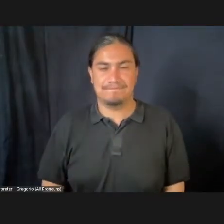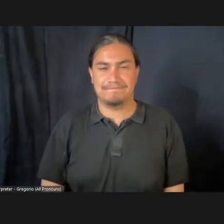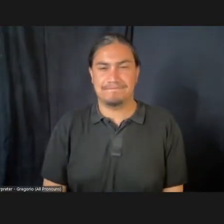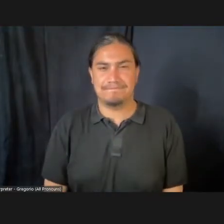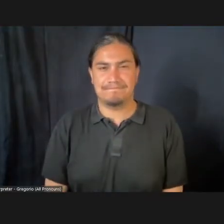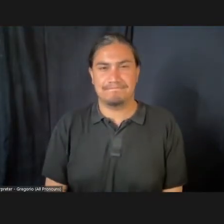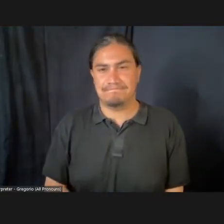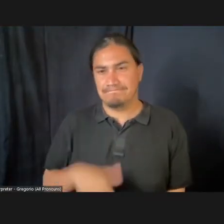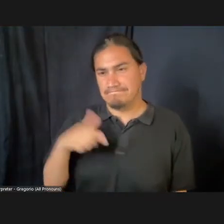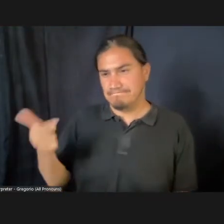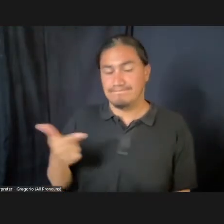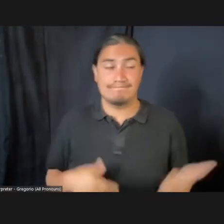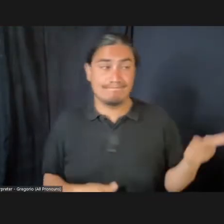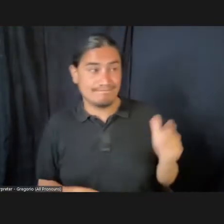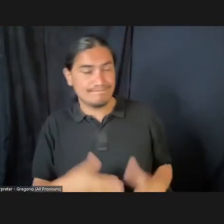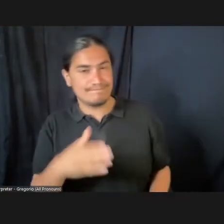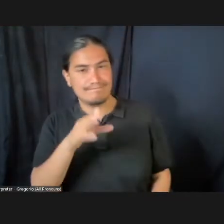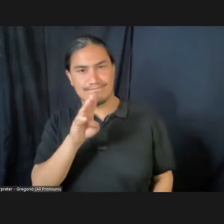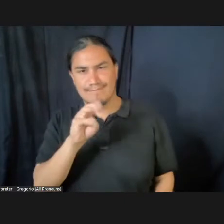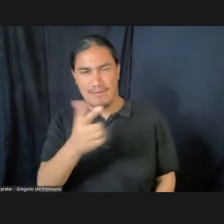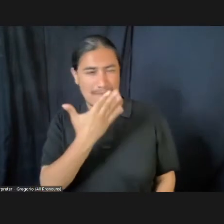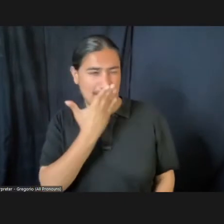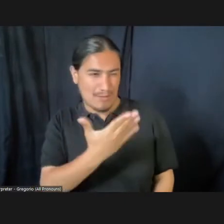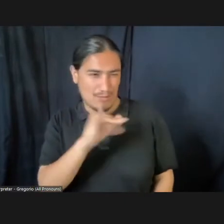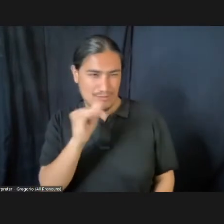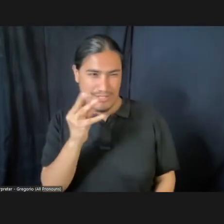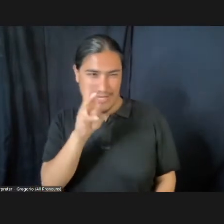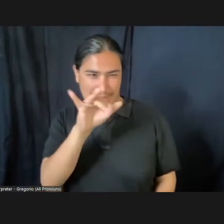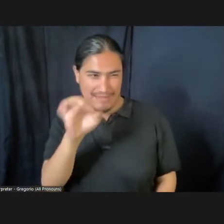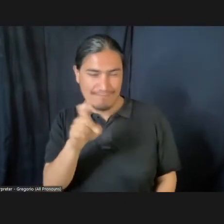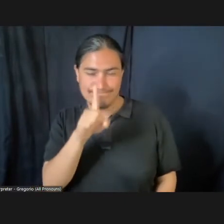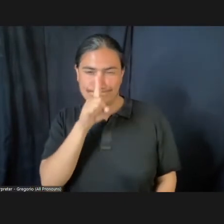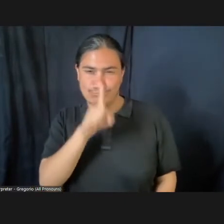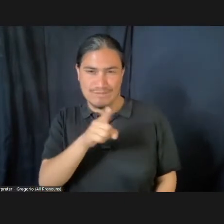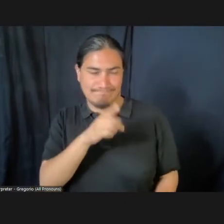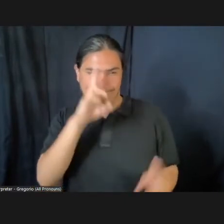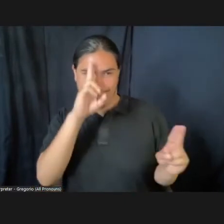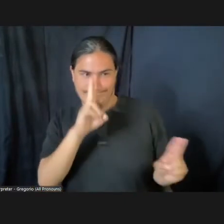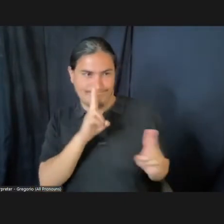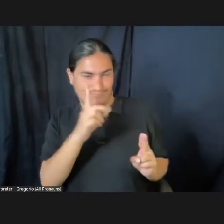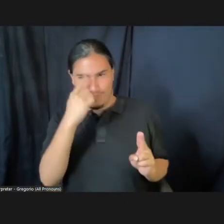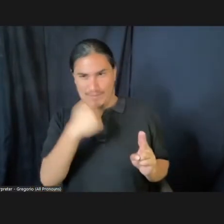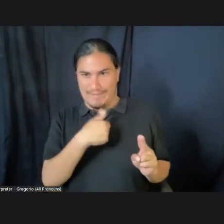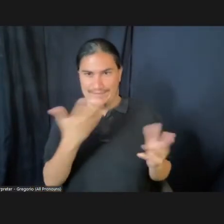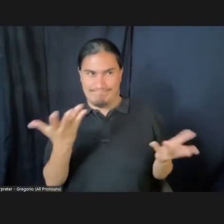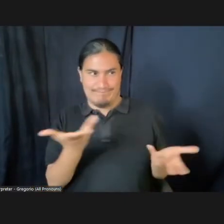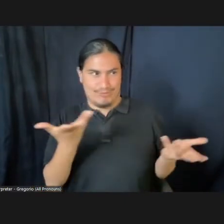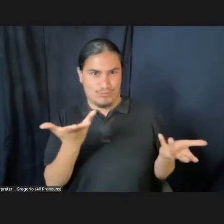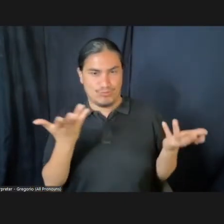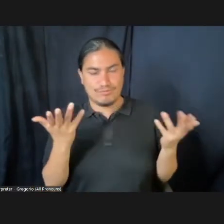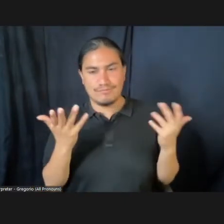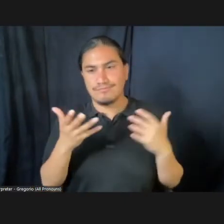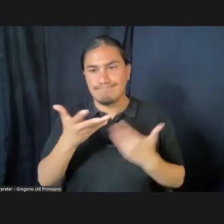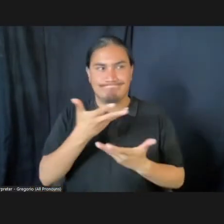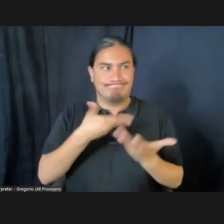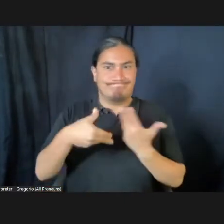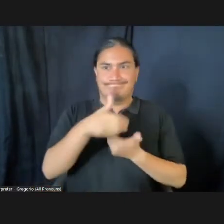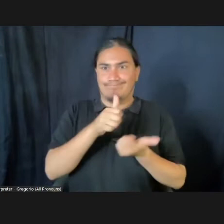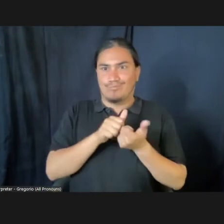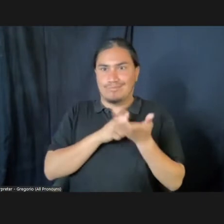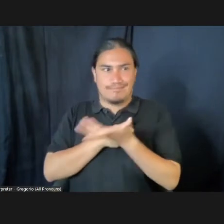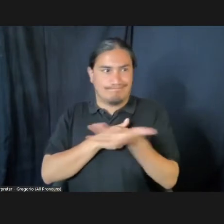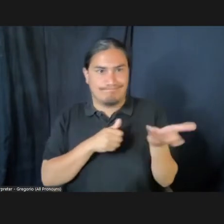2012. Thank you, Jamie. I'm really honored to be here, to be among this incredible